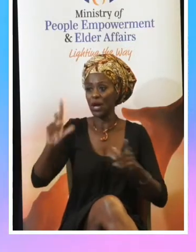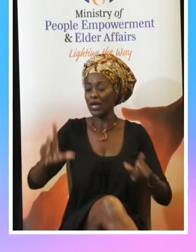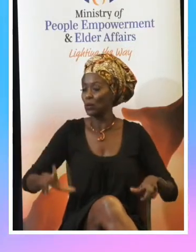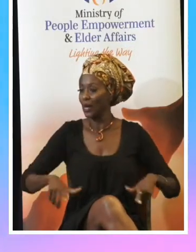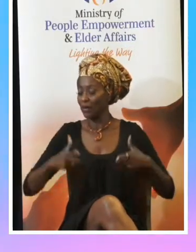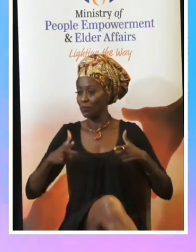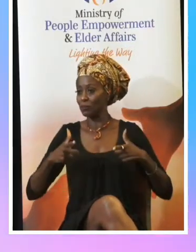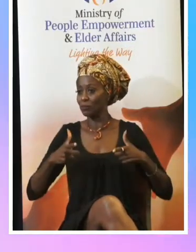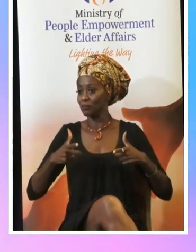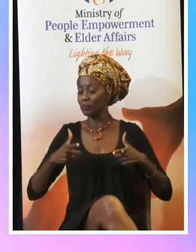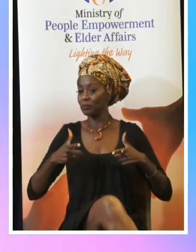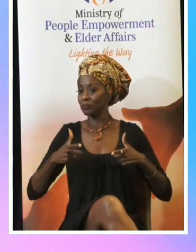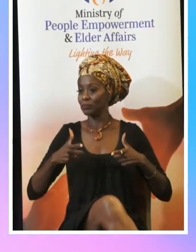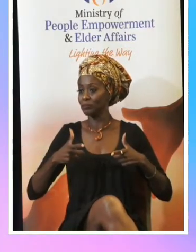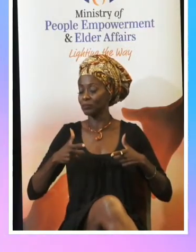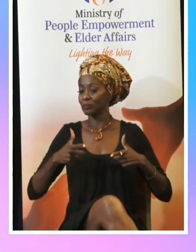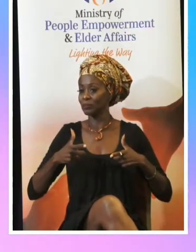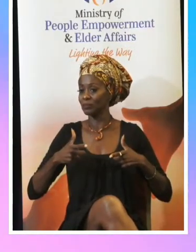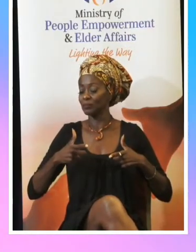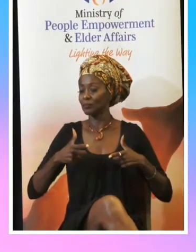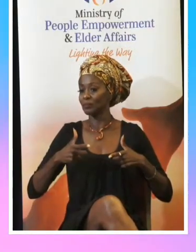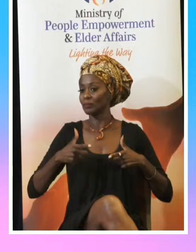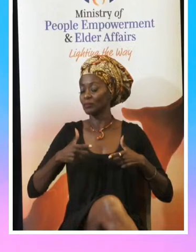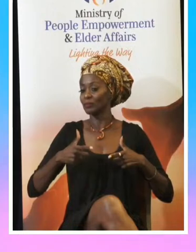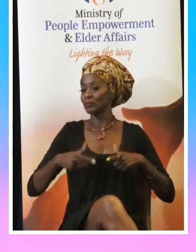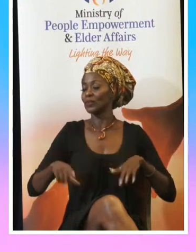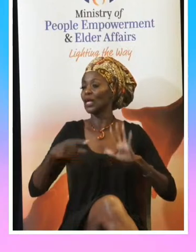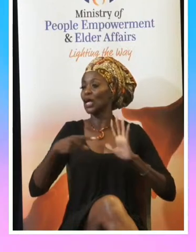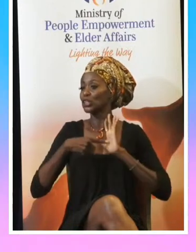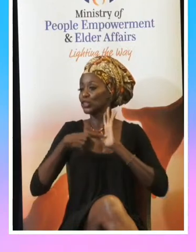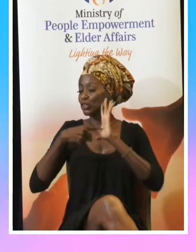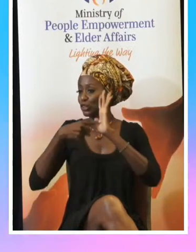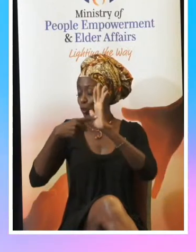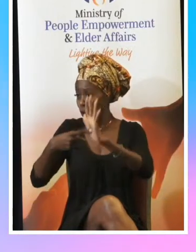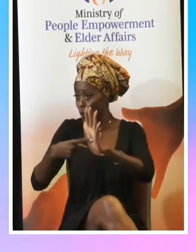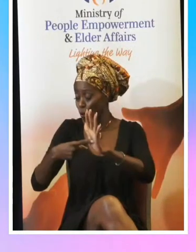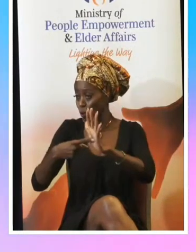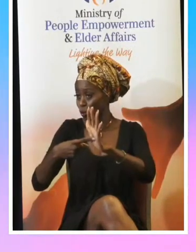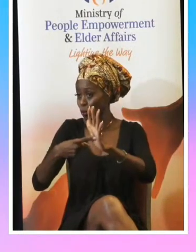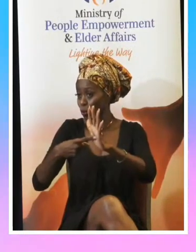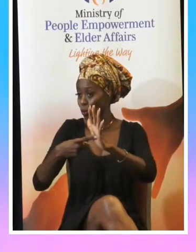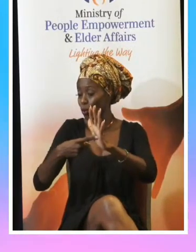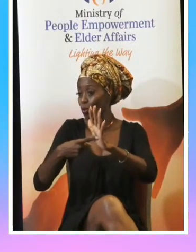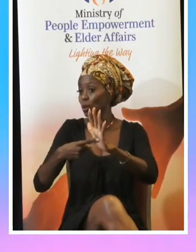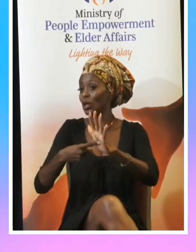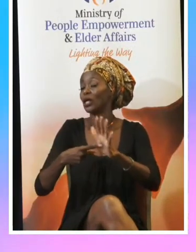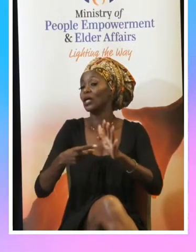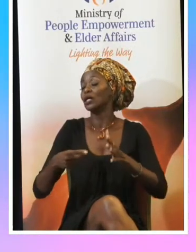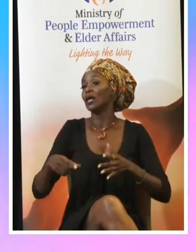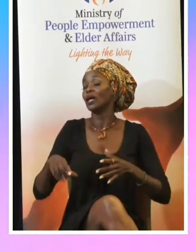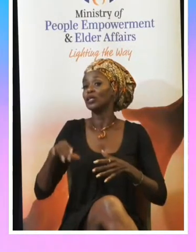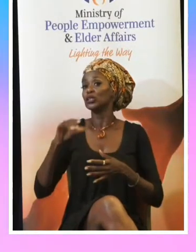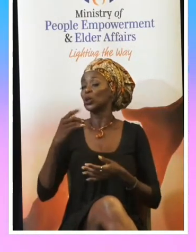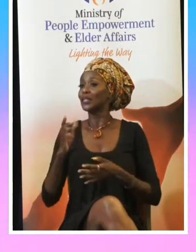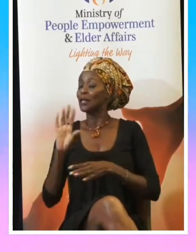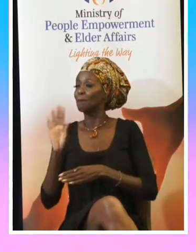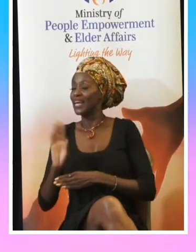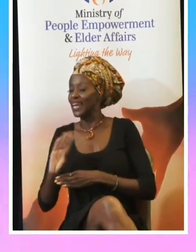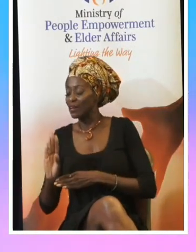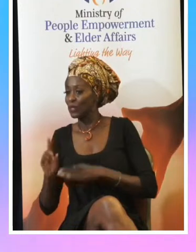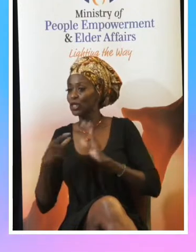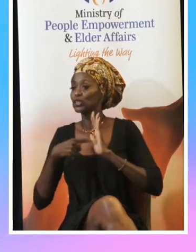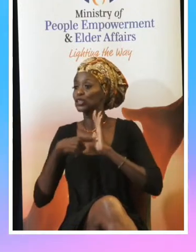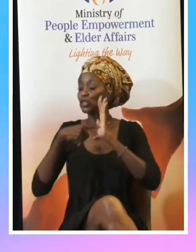model the inclusion that we want to create in this society. There were